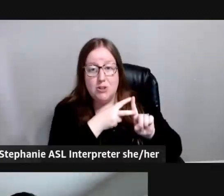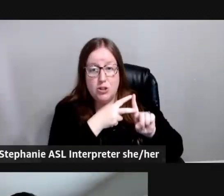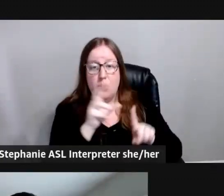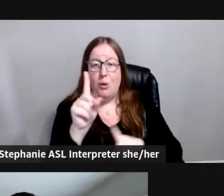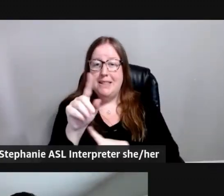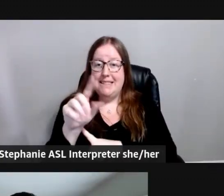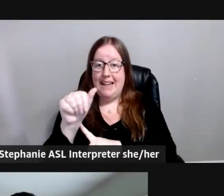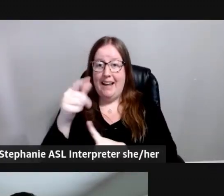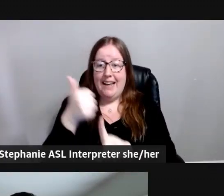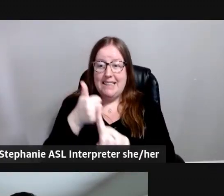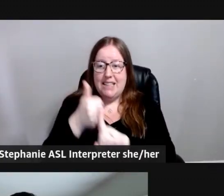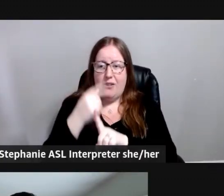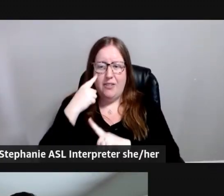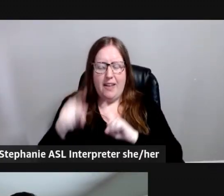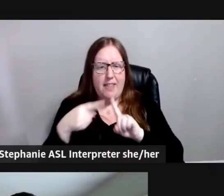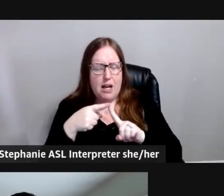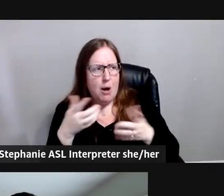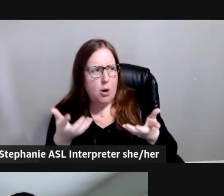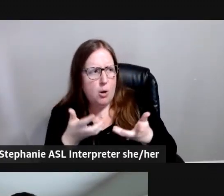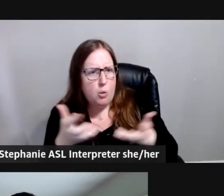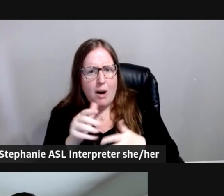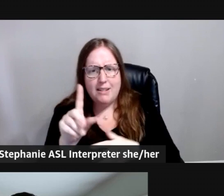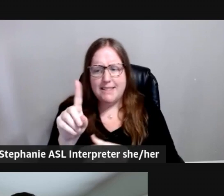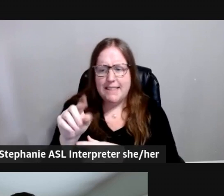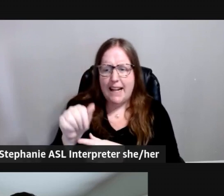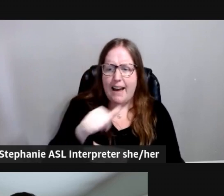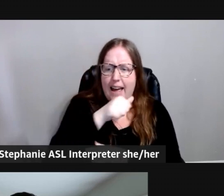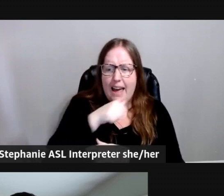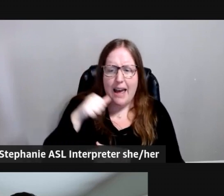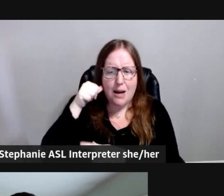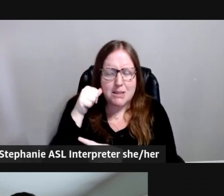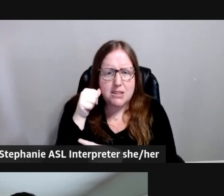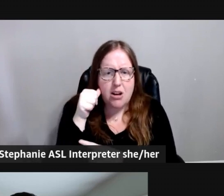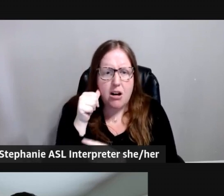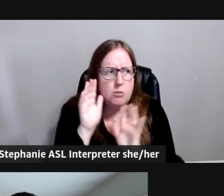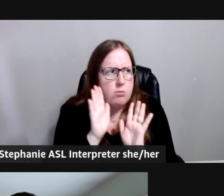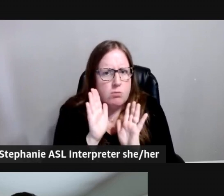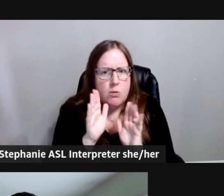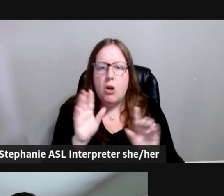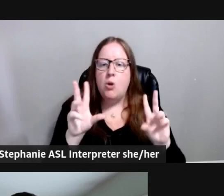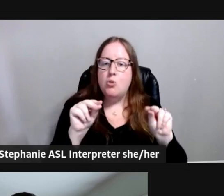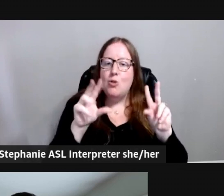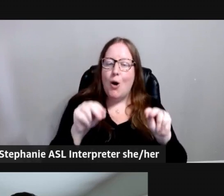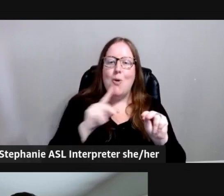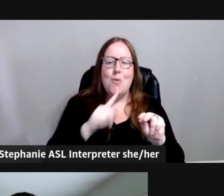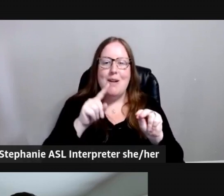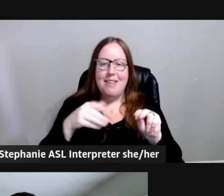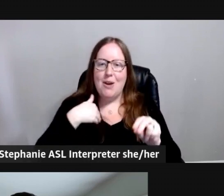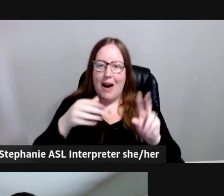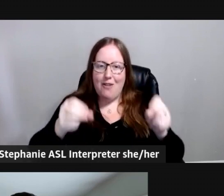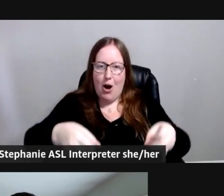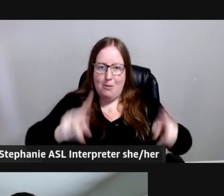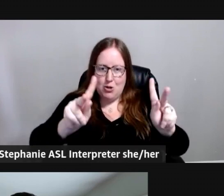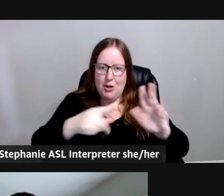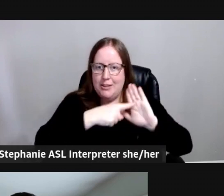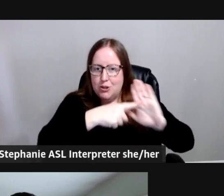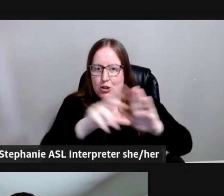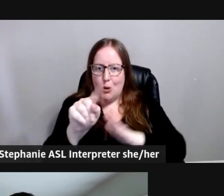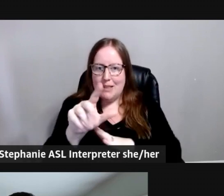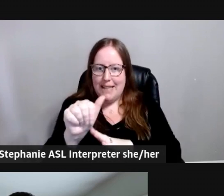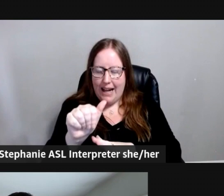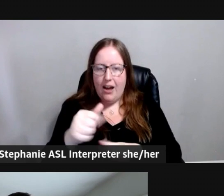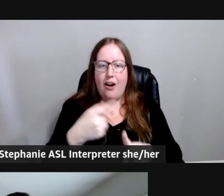a lot of people think about, oh, what data is Amazon doing? But this is really, we're giving people the opportunity. In this case, you showed some data from NOAA,